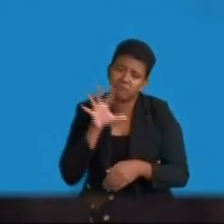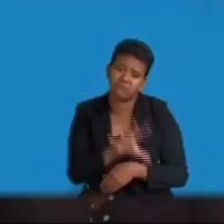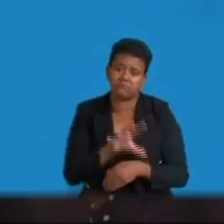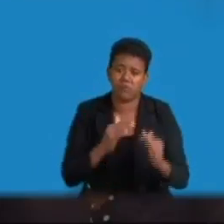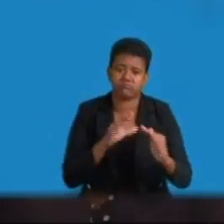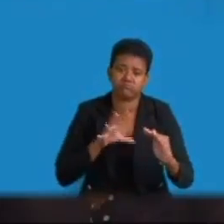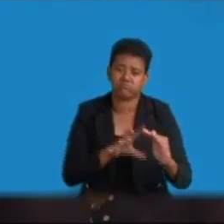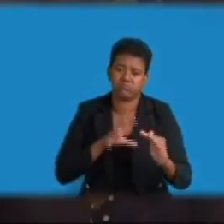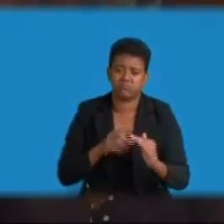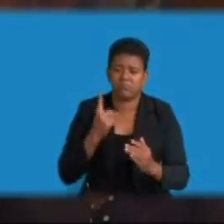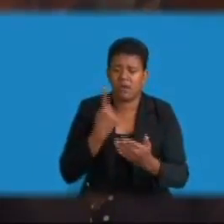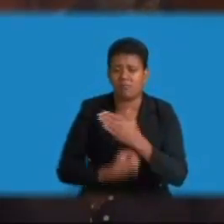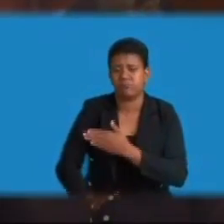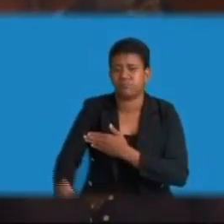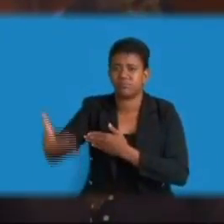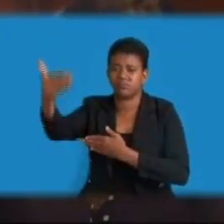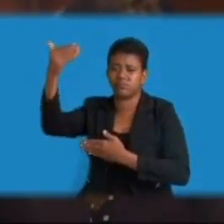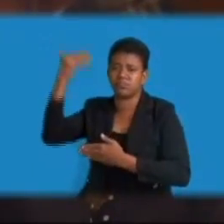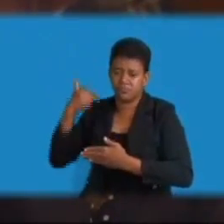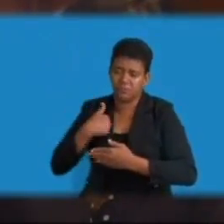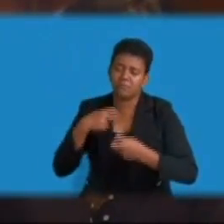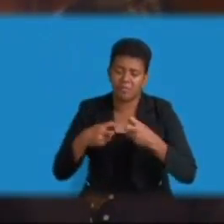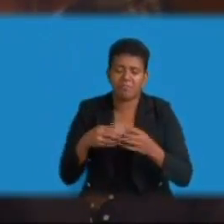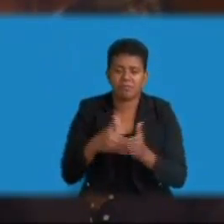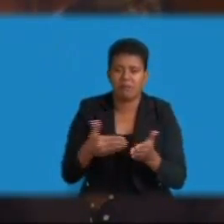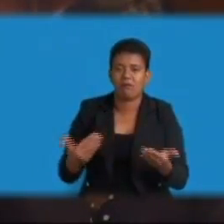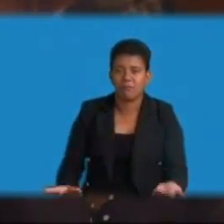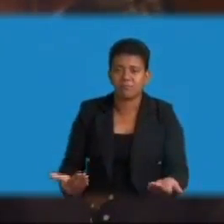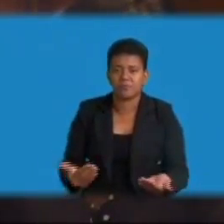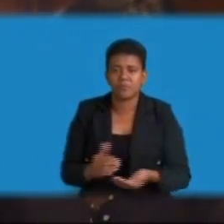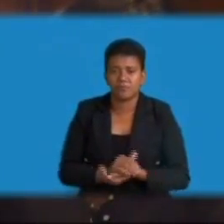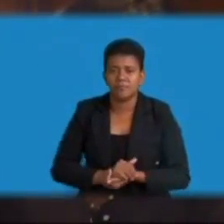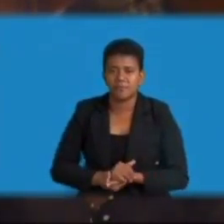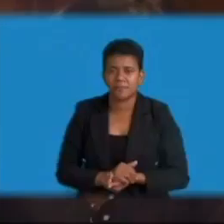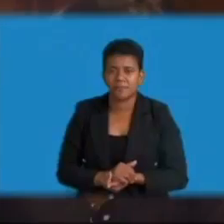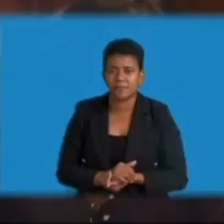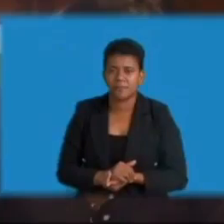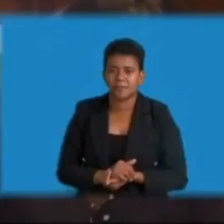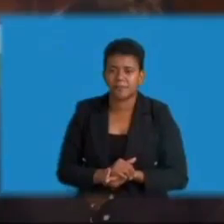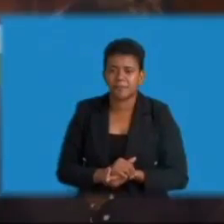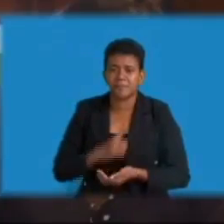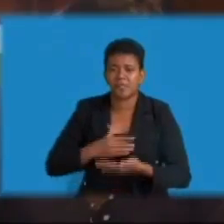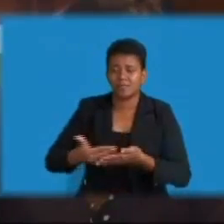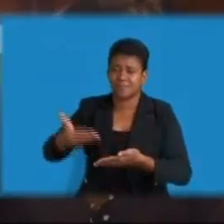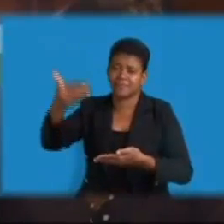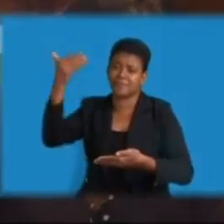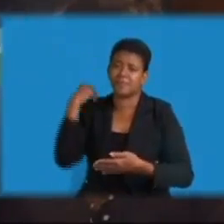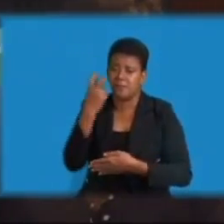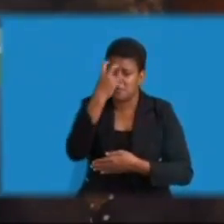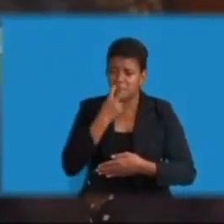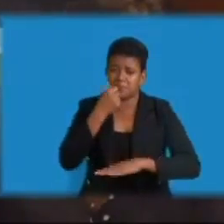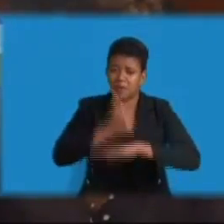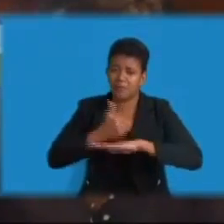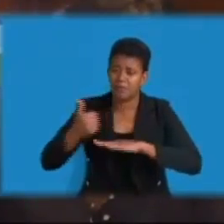past. Madam Speaker, but because of the politics and the shenanigans of the past, because of the non-renewal